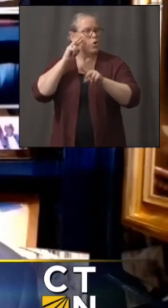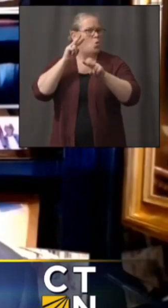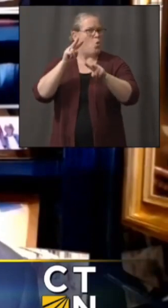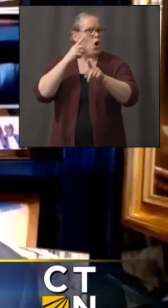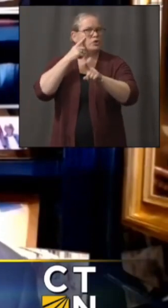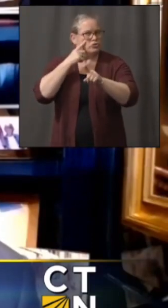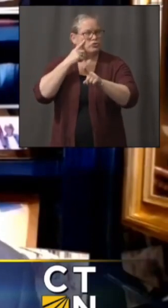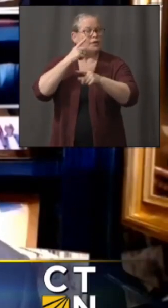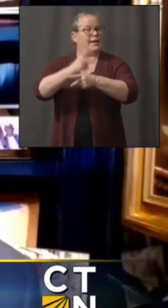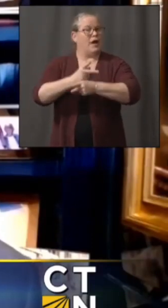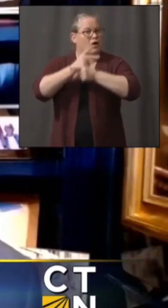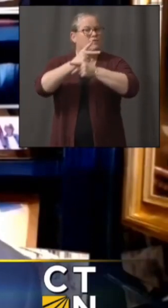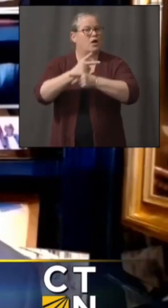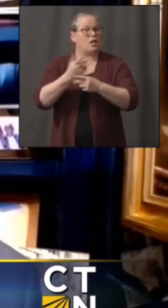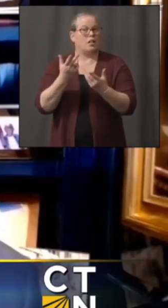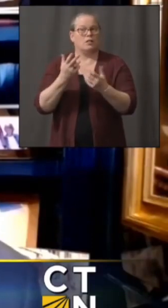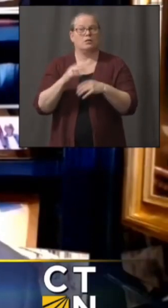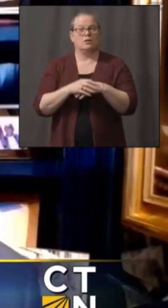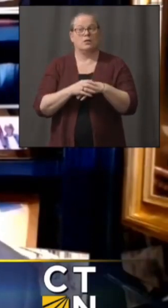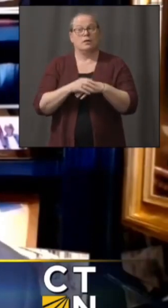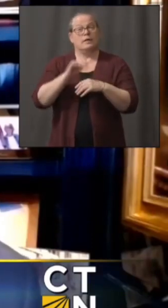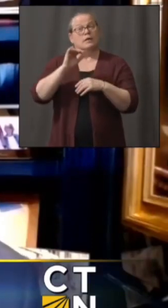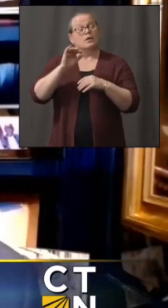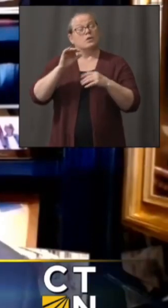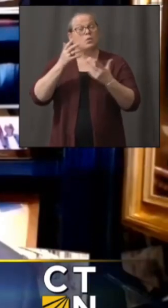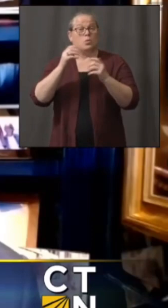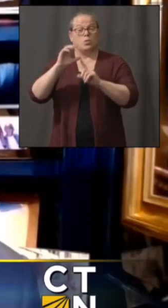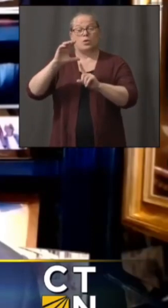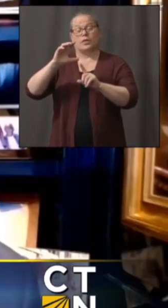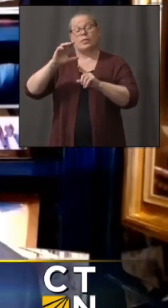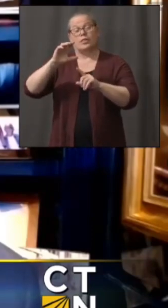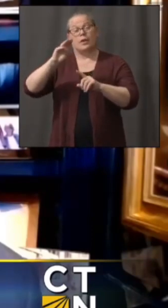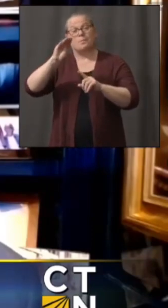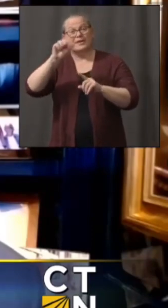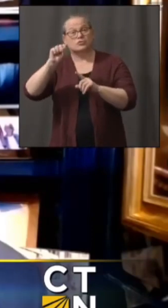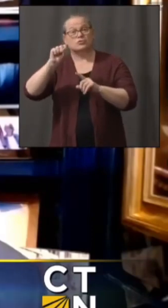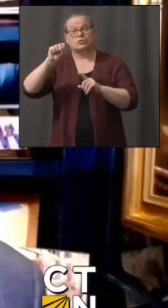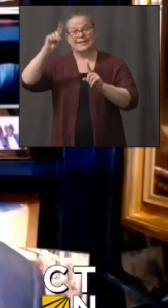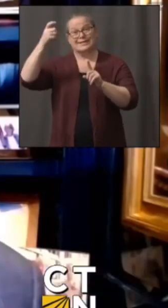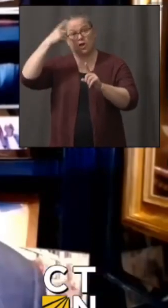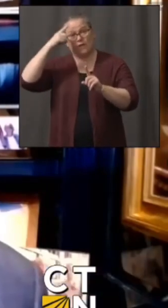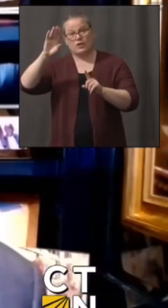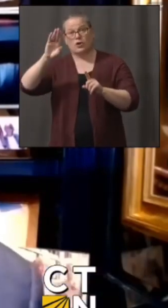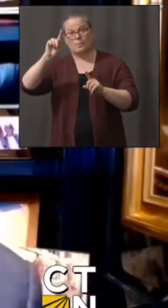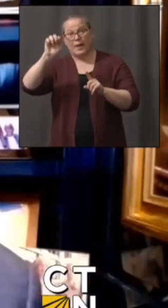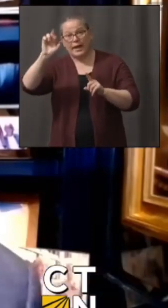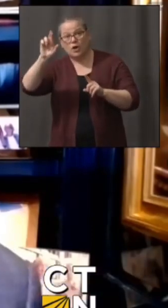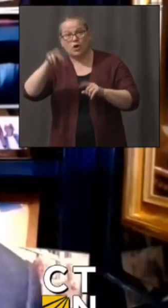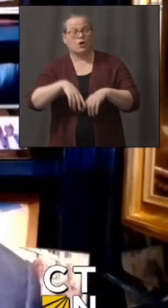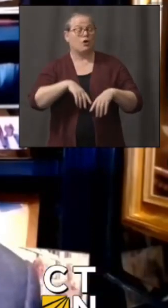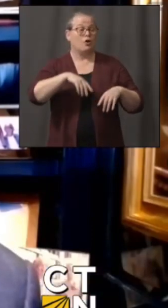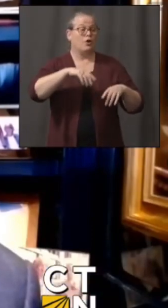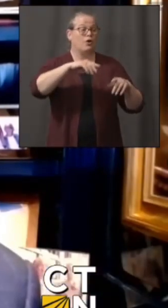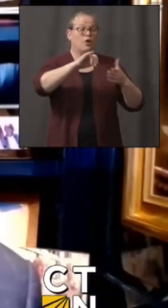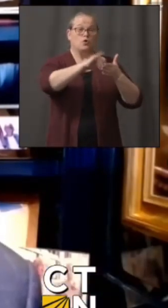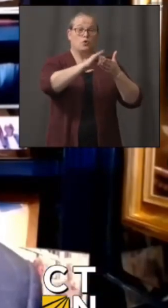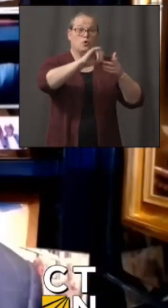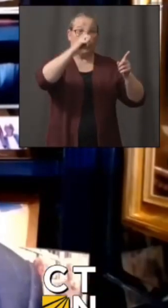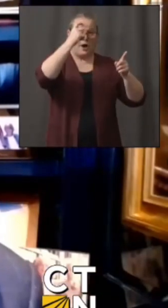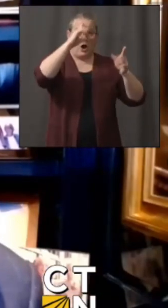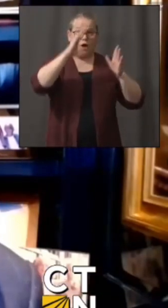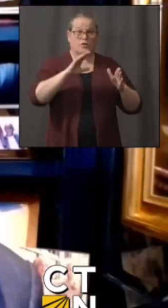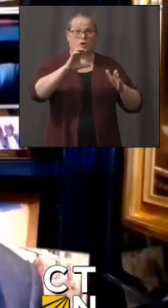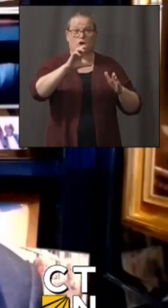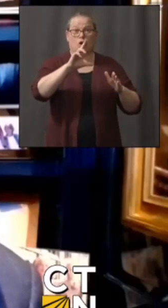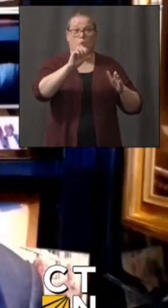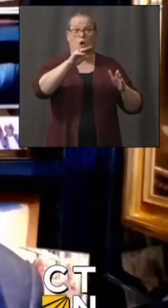and, Andrew Cuomo. We're talking about this. We're following. We hope that 10 o'clock limit will make a difference. We hope that